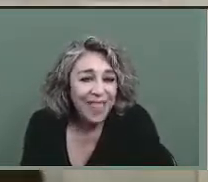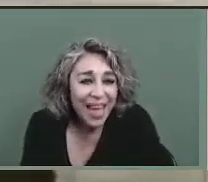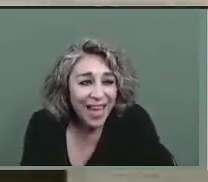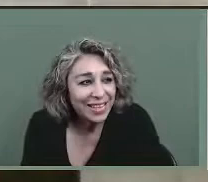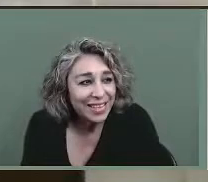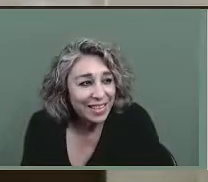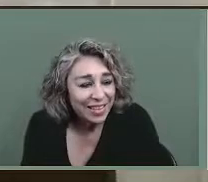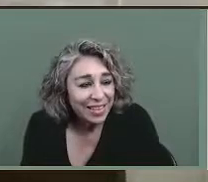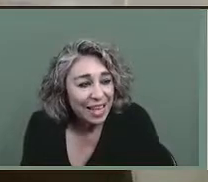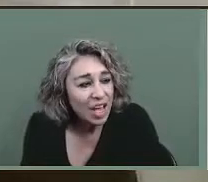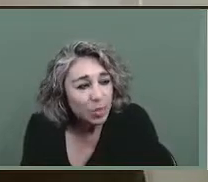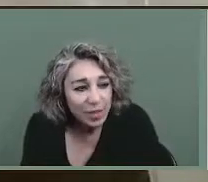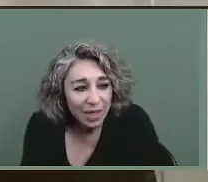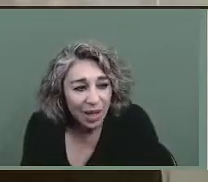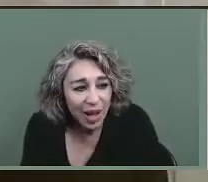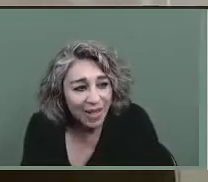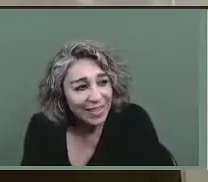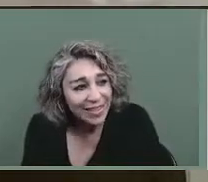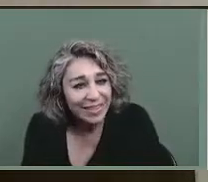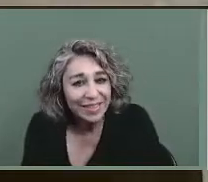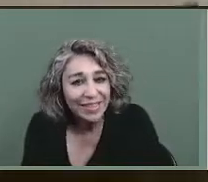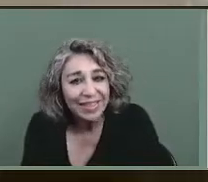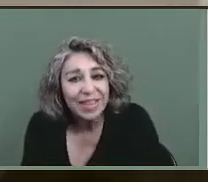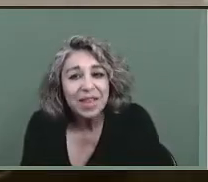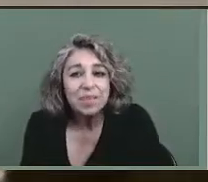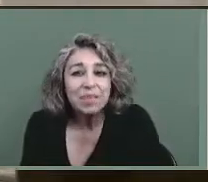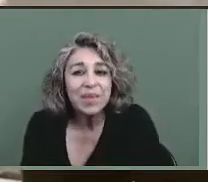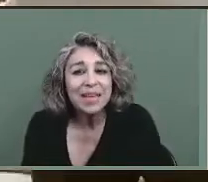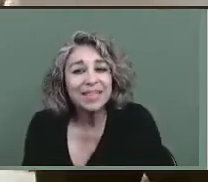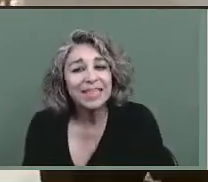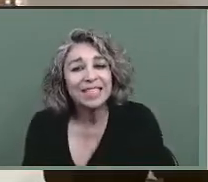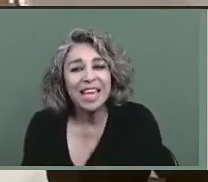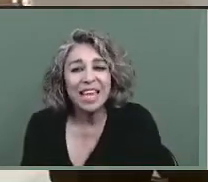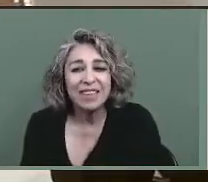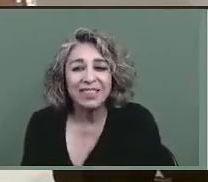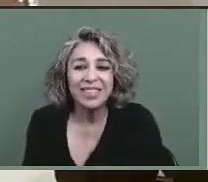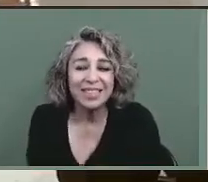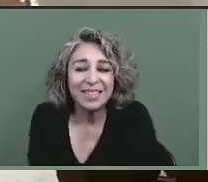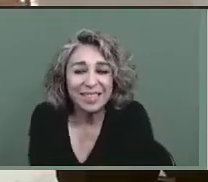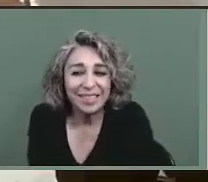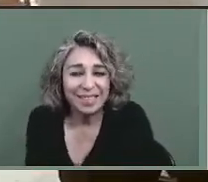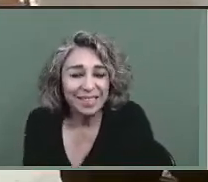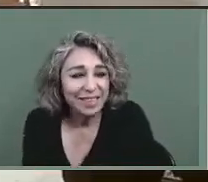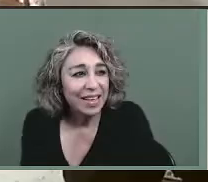And that helps a lot because it saves.